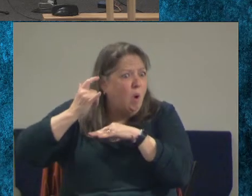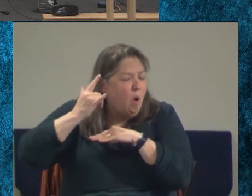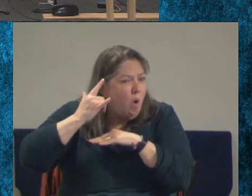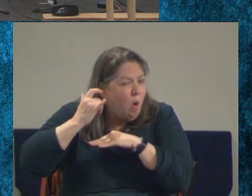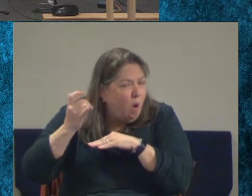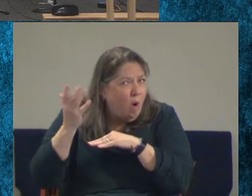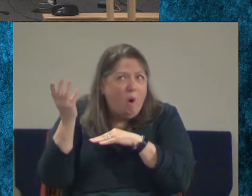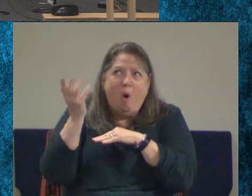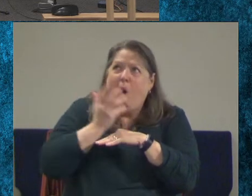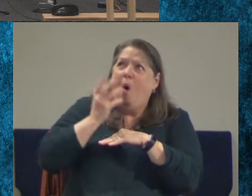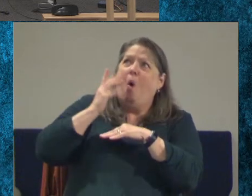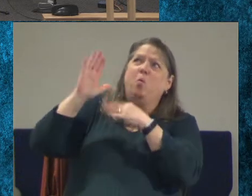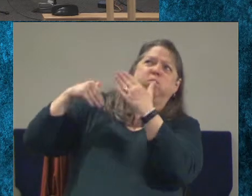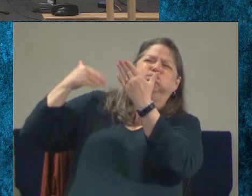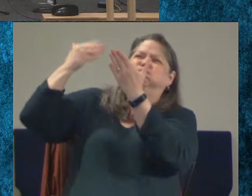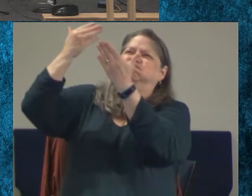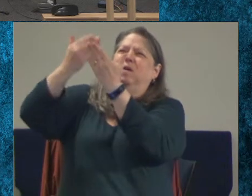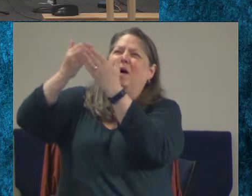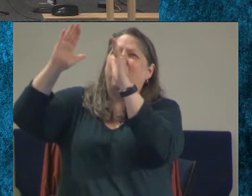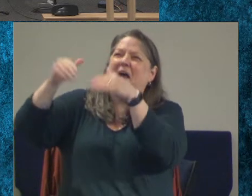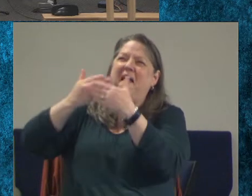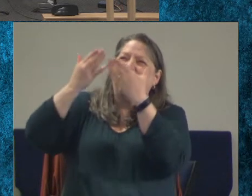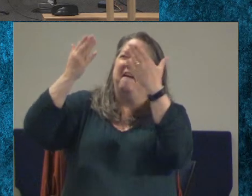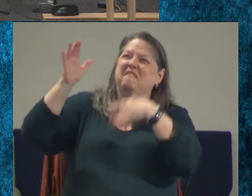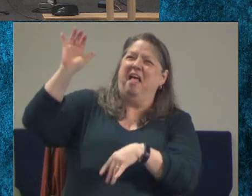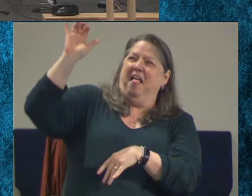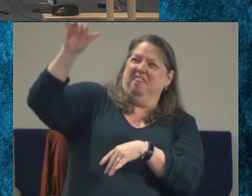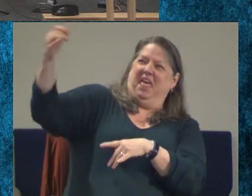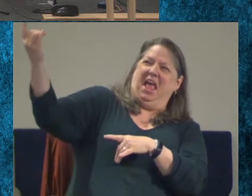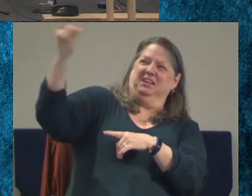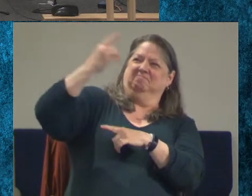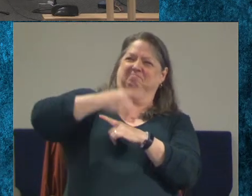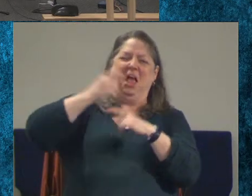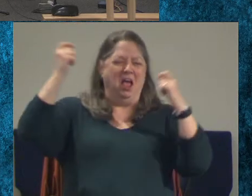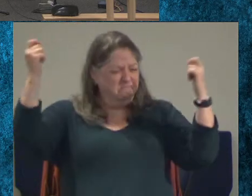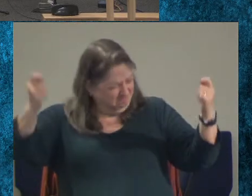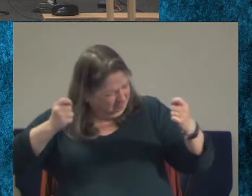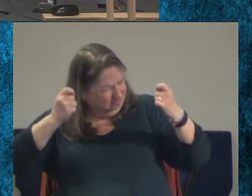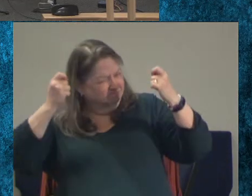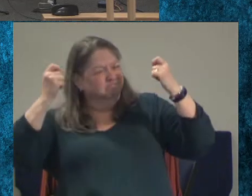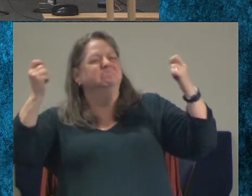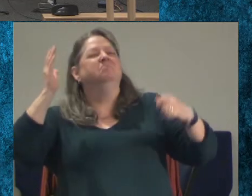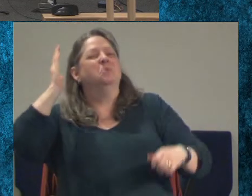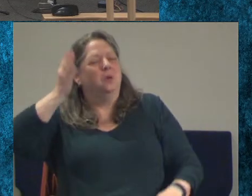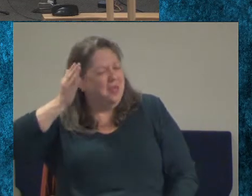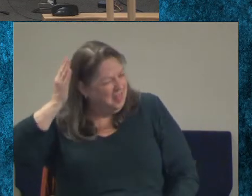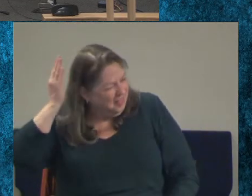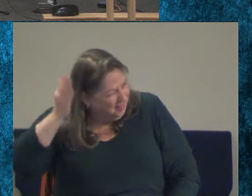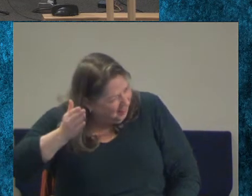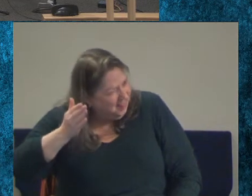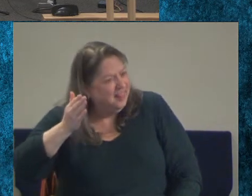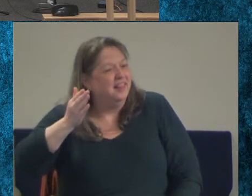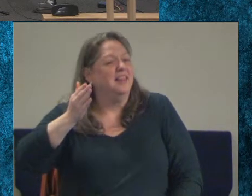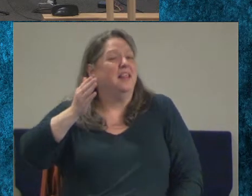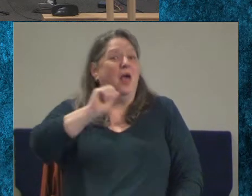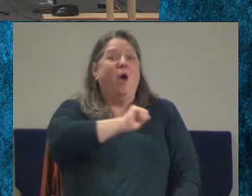we all get to heaven, what a day of rejoicing that will